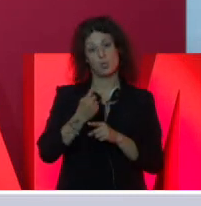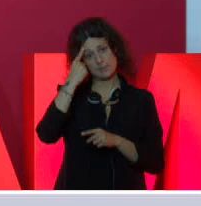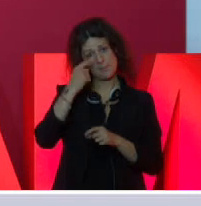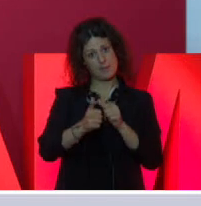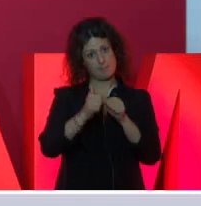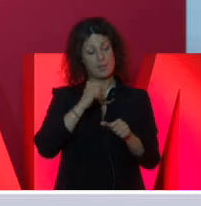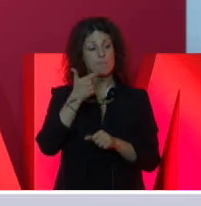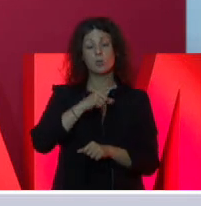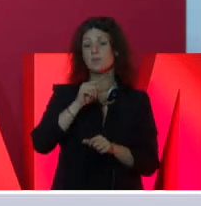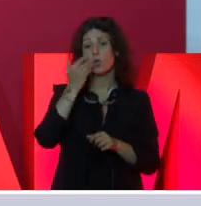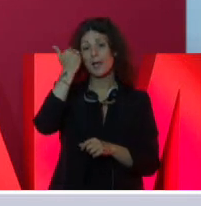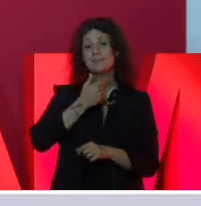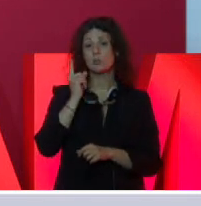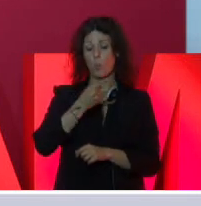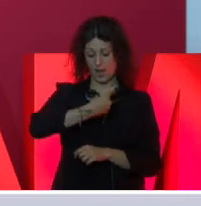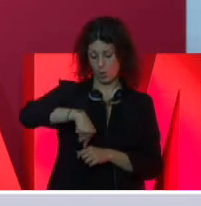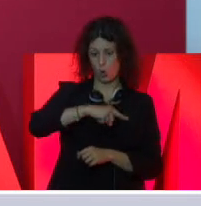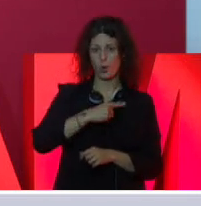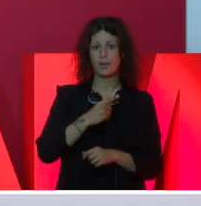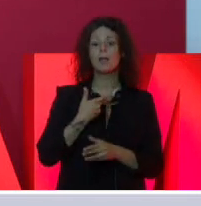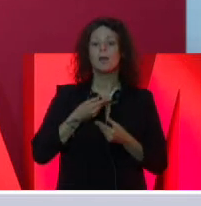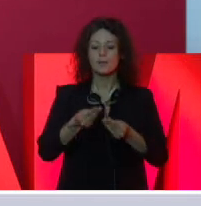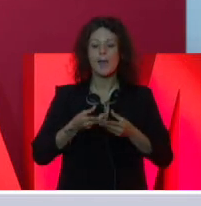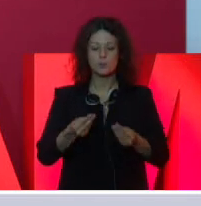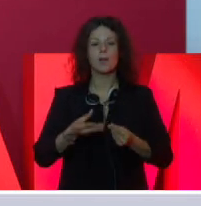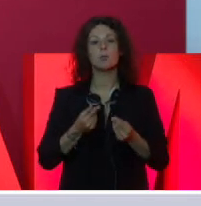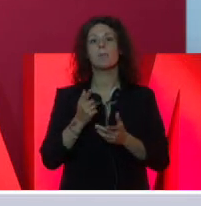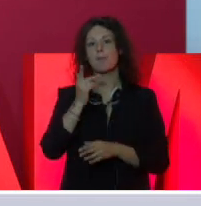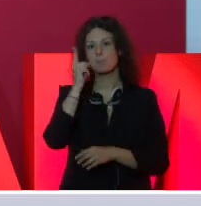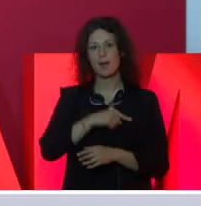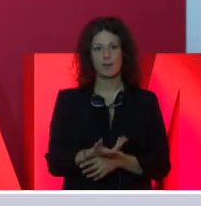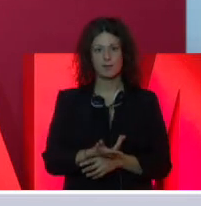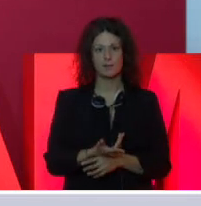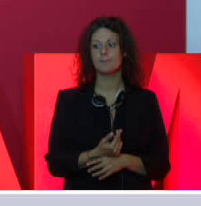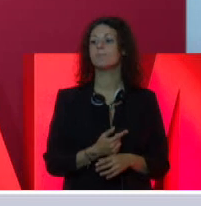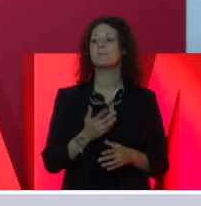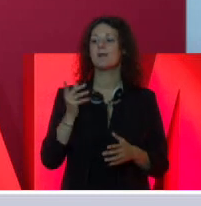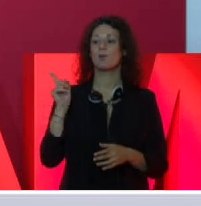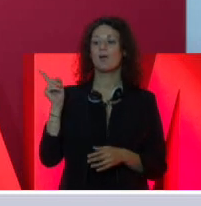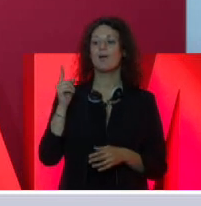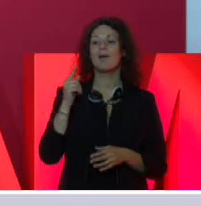we won't know how they work. What is the color of this cat?